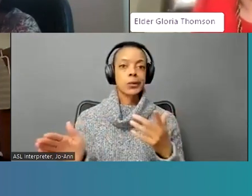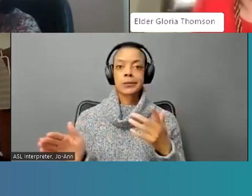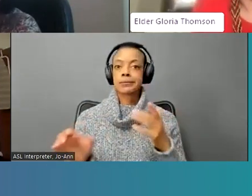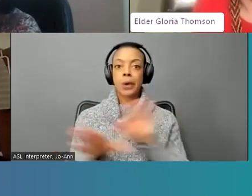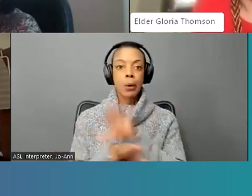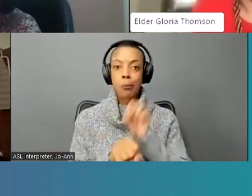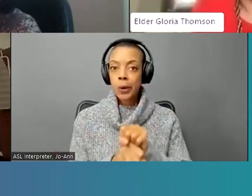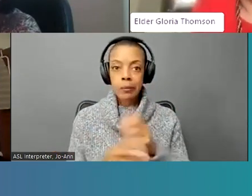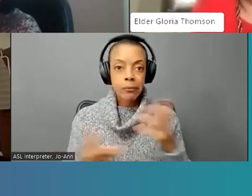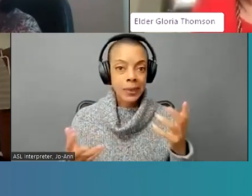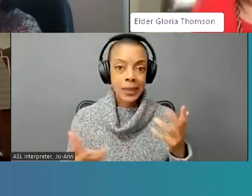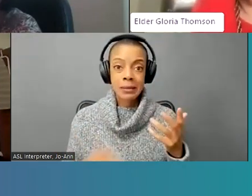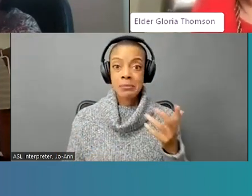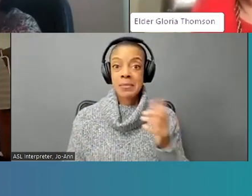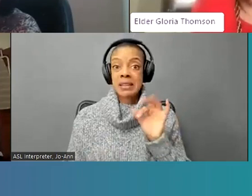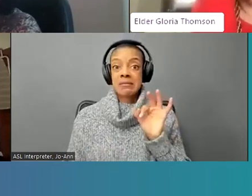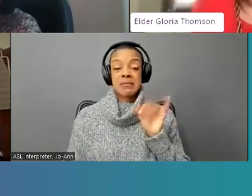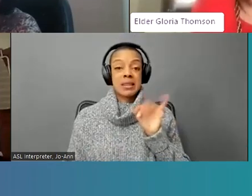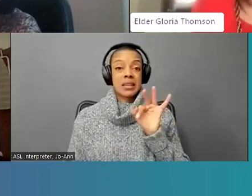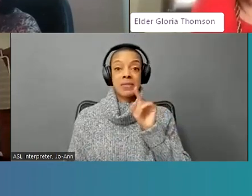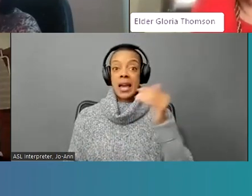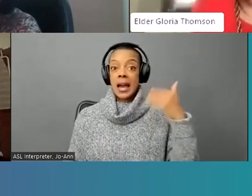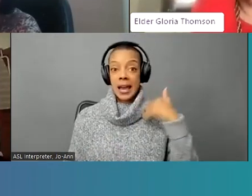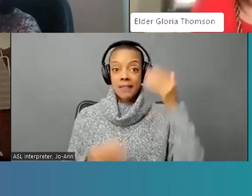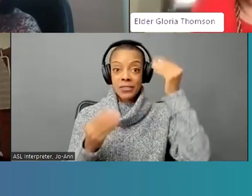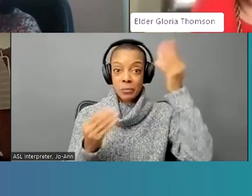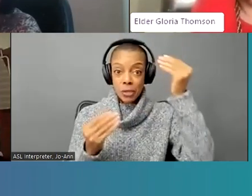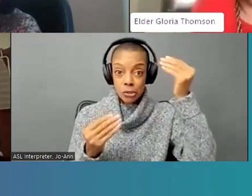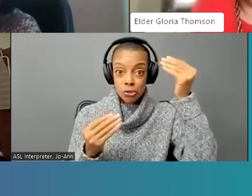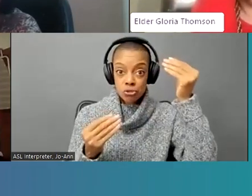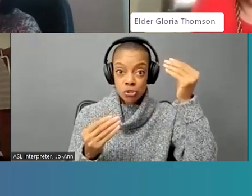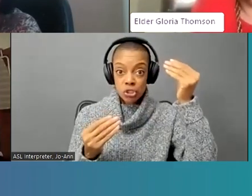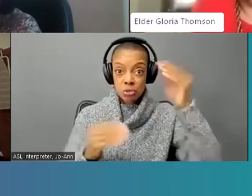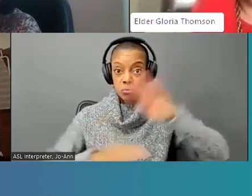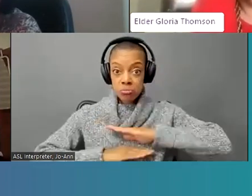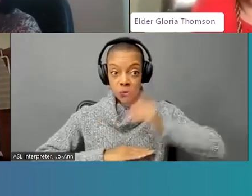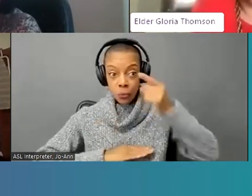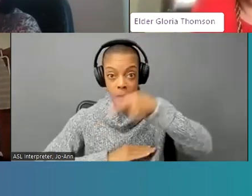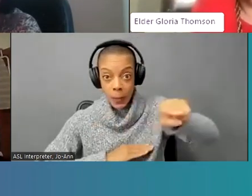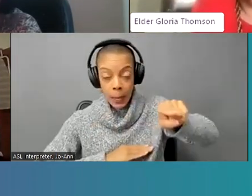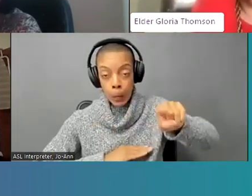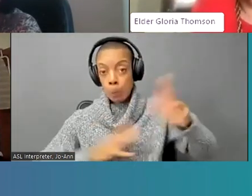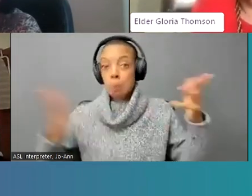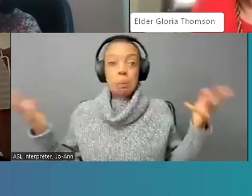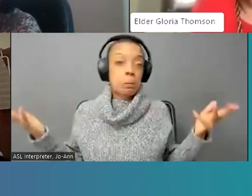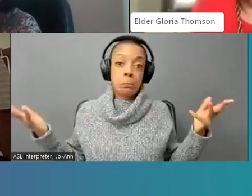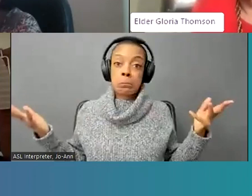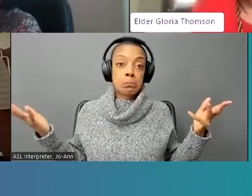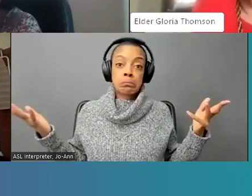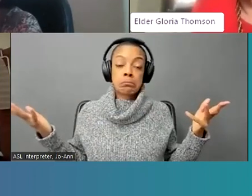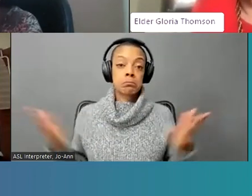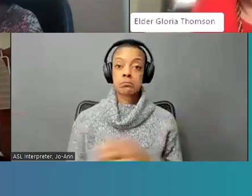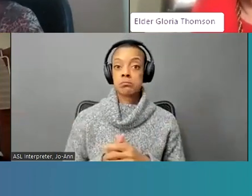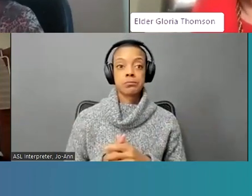the information and they can respond to that in some way, whether they call or, you know, come on a